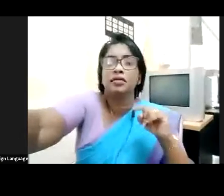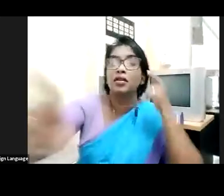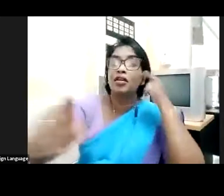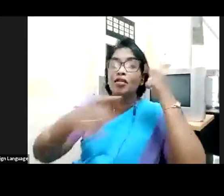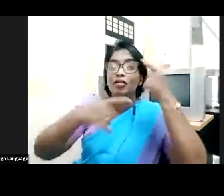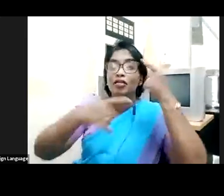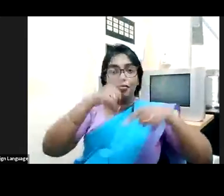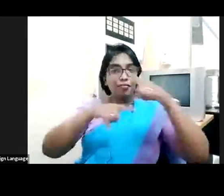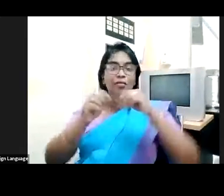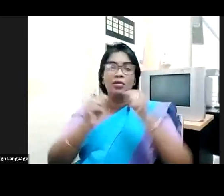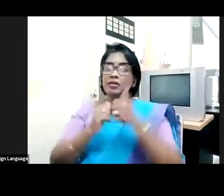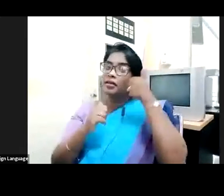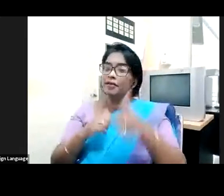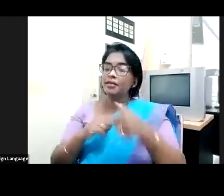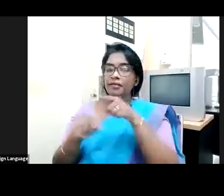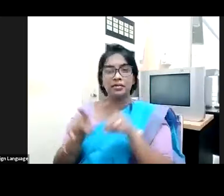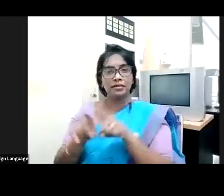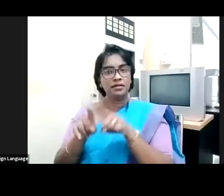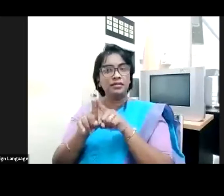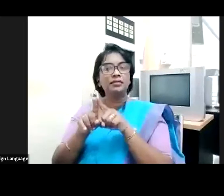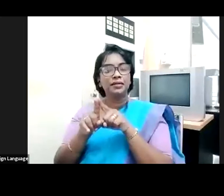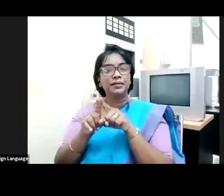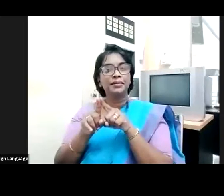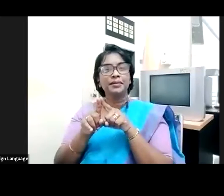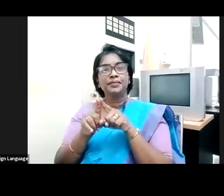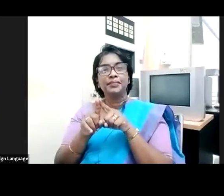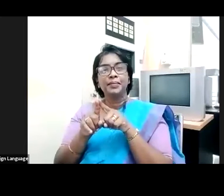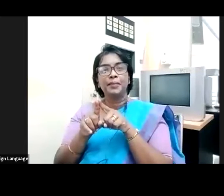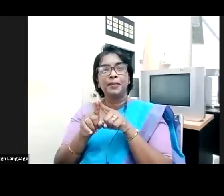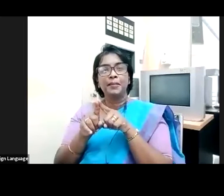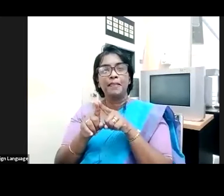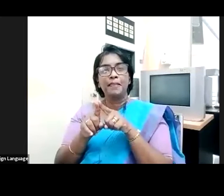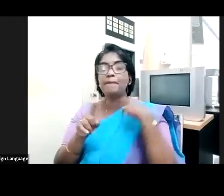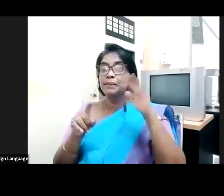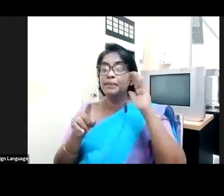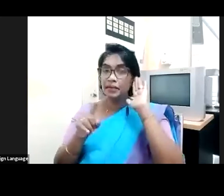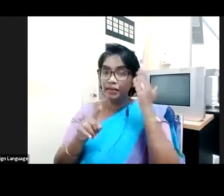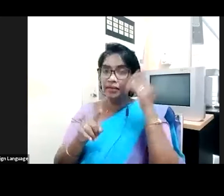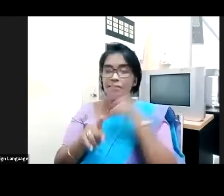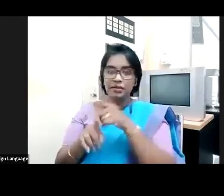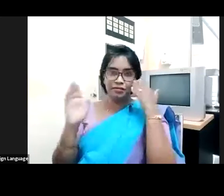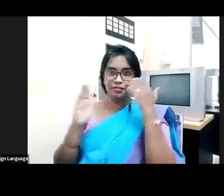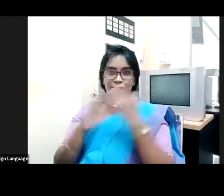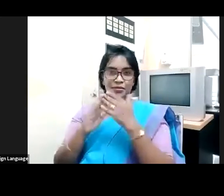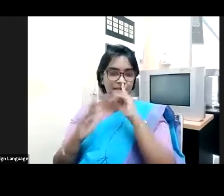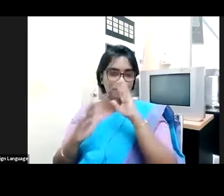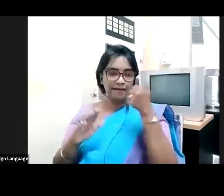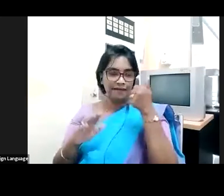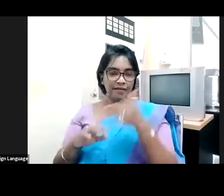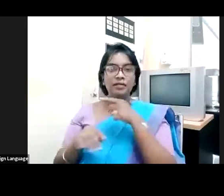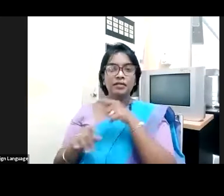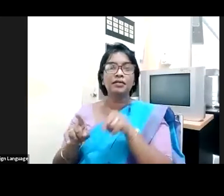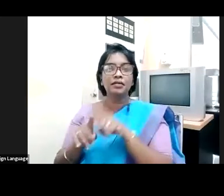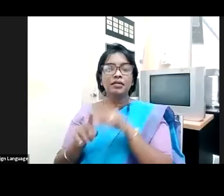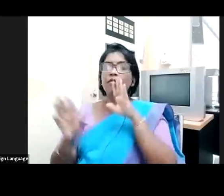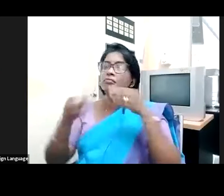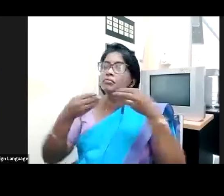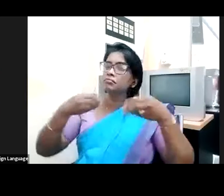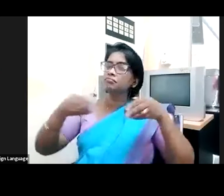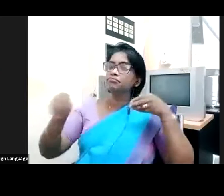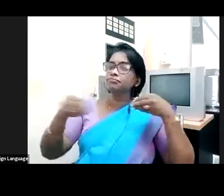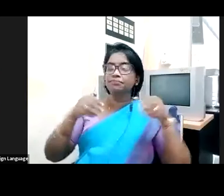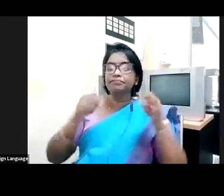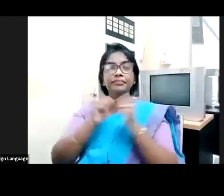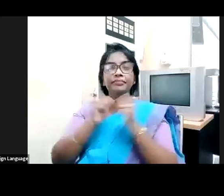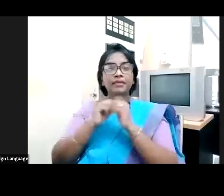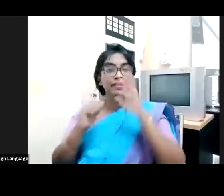element, asking the right questions largely. And then the flexibility, mental flexibility, because resilience is a very important aspect.